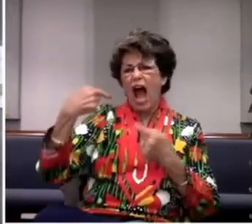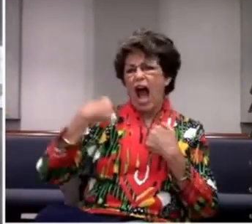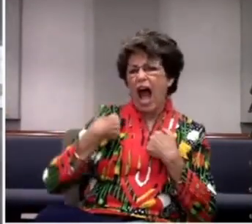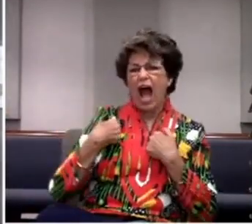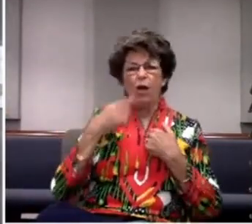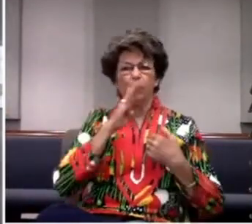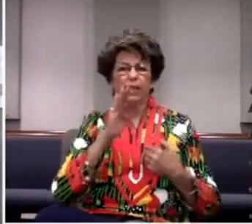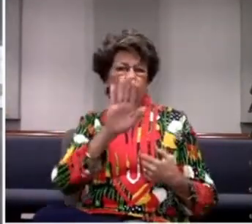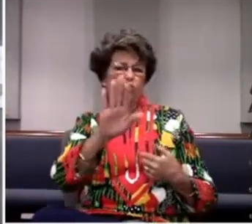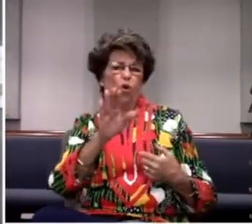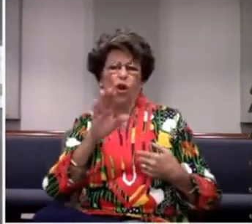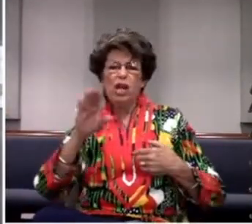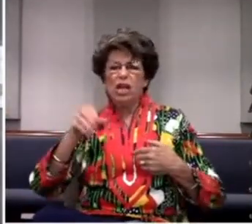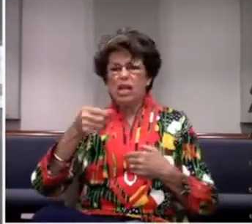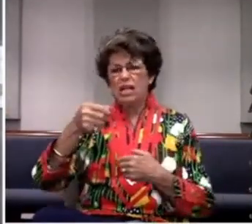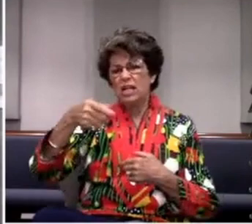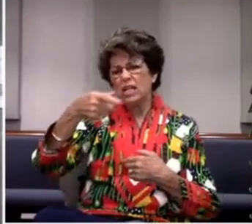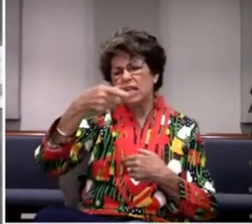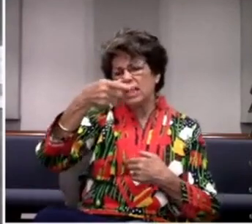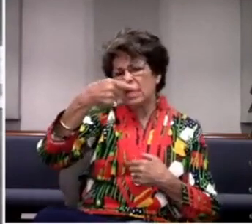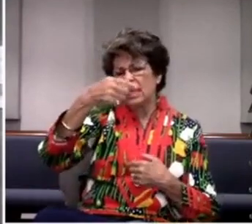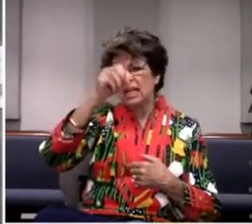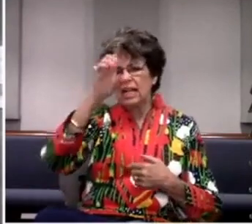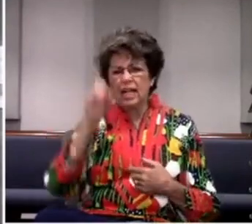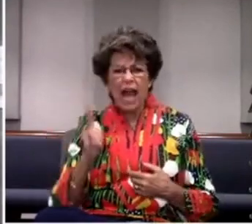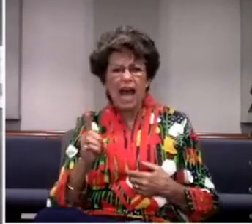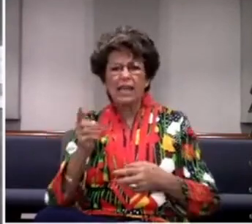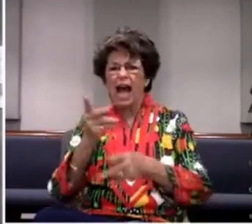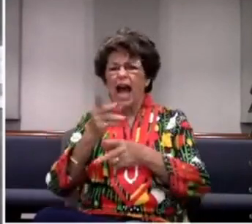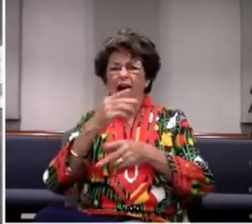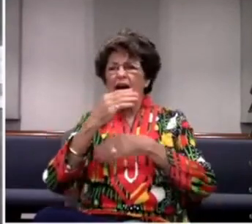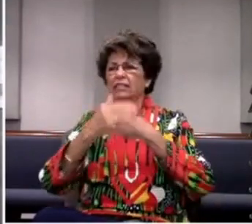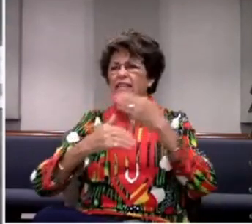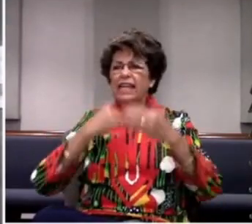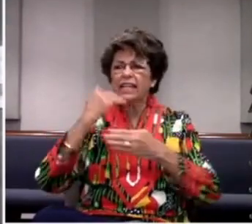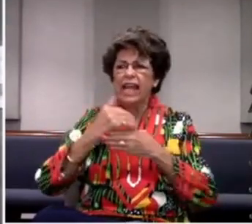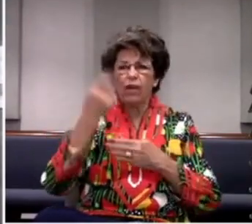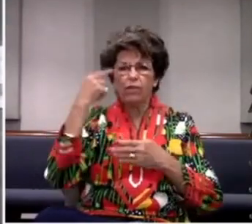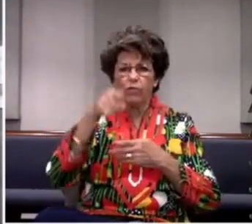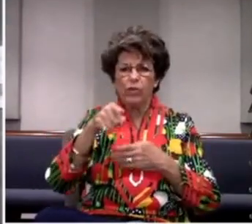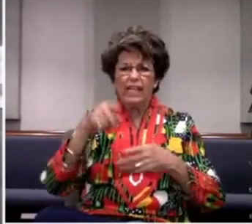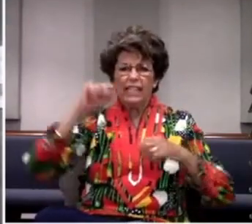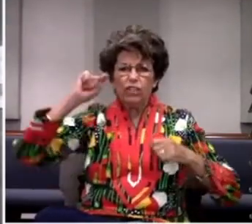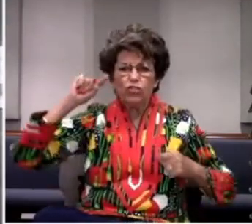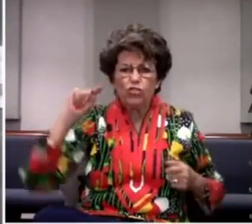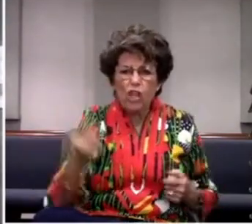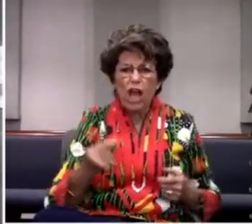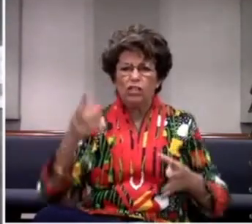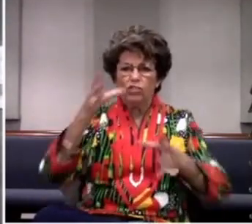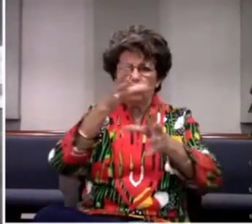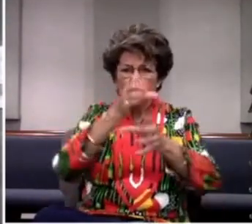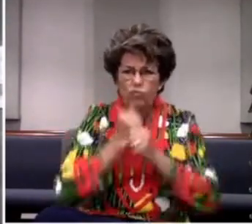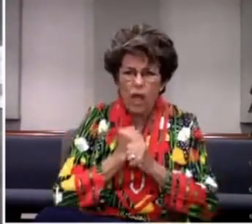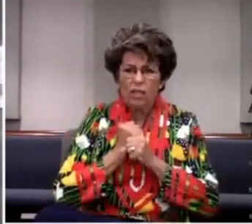I'll wealth you. I'll take care of you. I'll give you the kingdoms of the world. Just trust me.